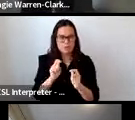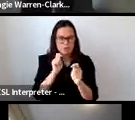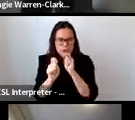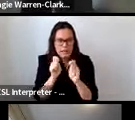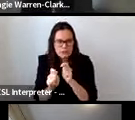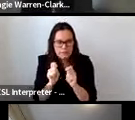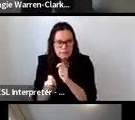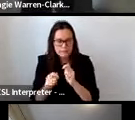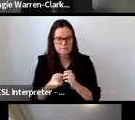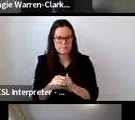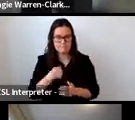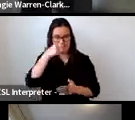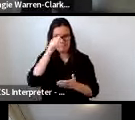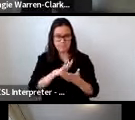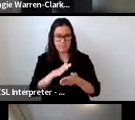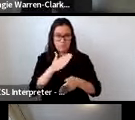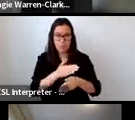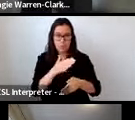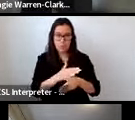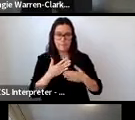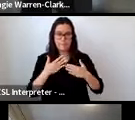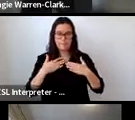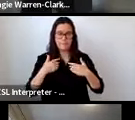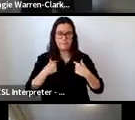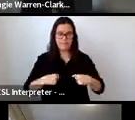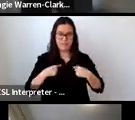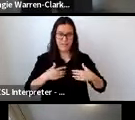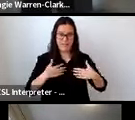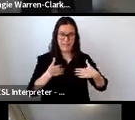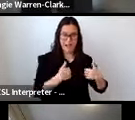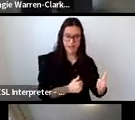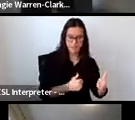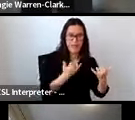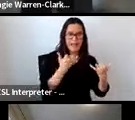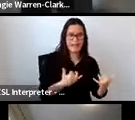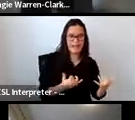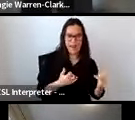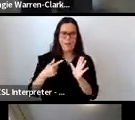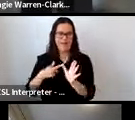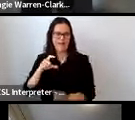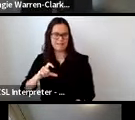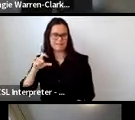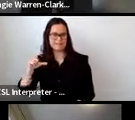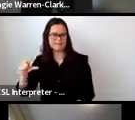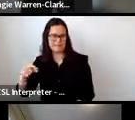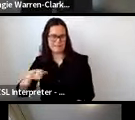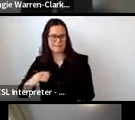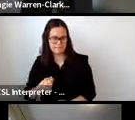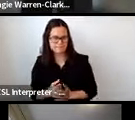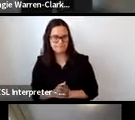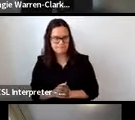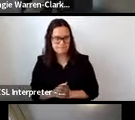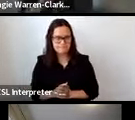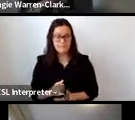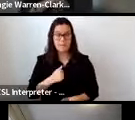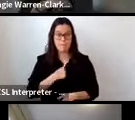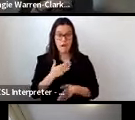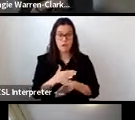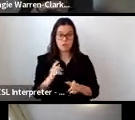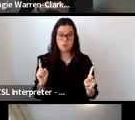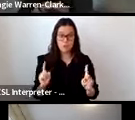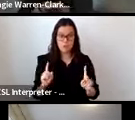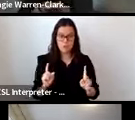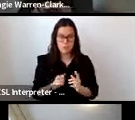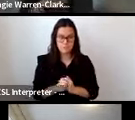in the Ministry of Health system and now the ACC system. It's my job to